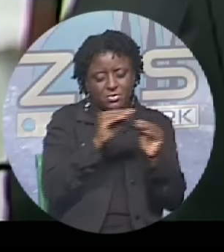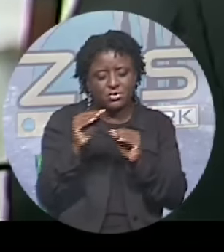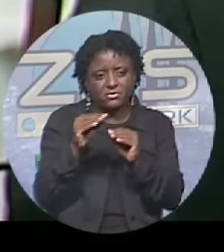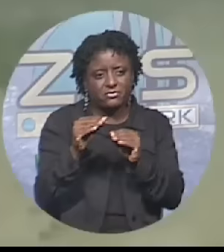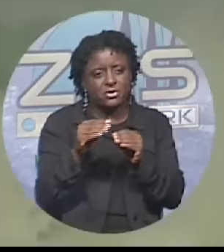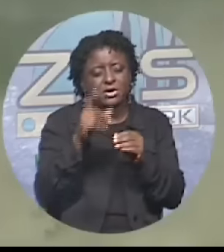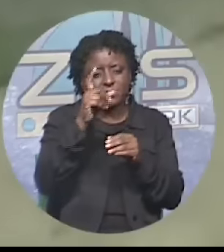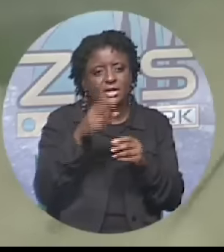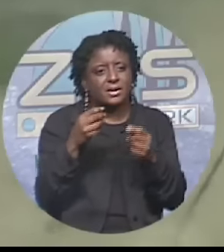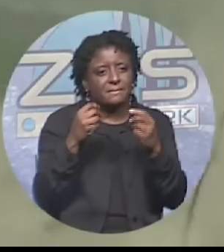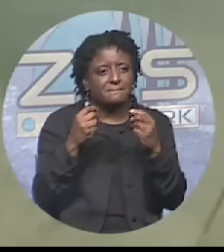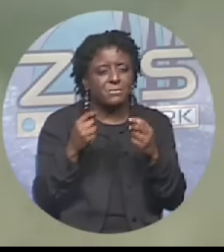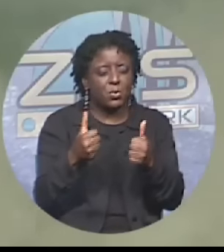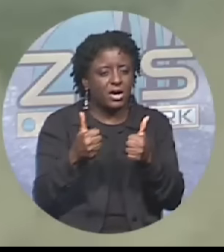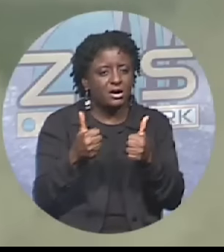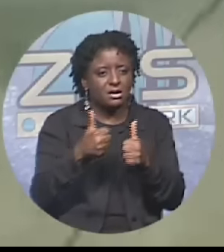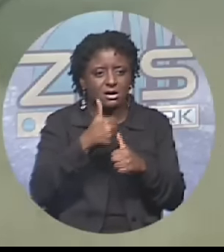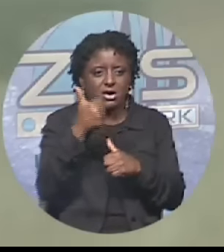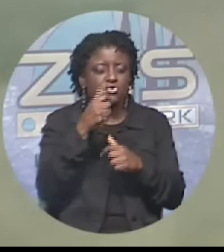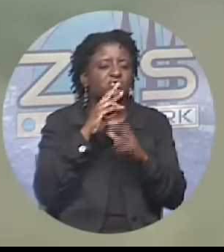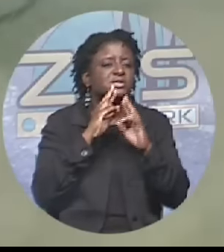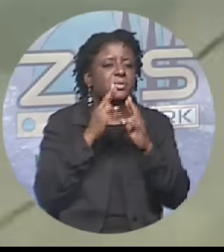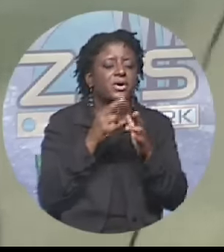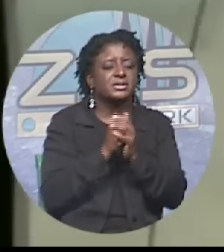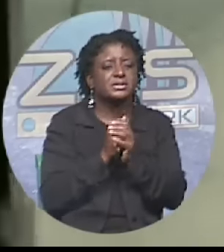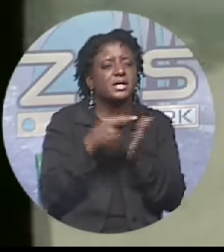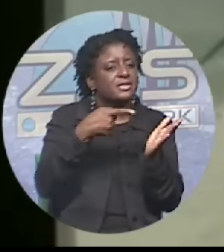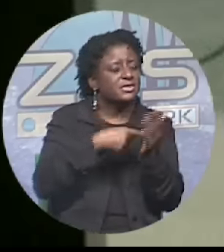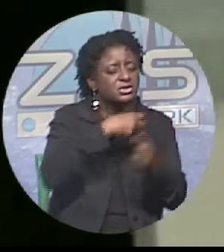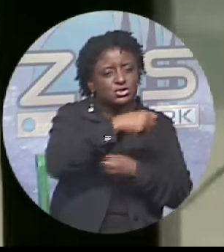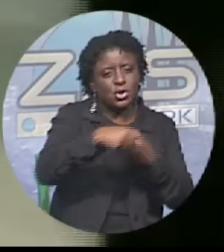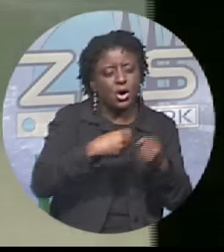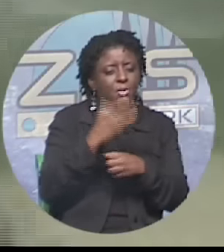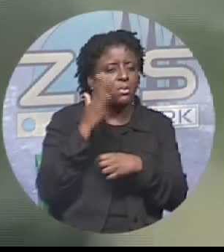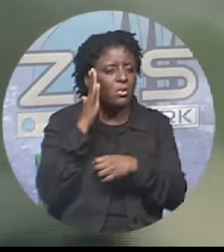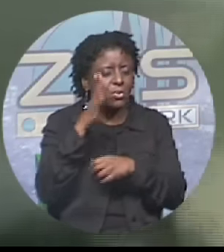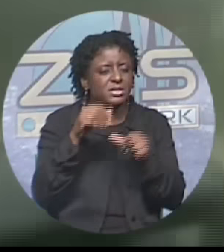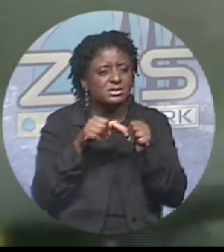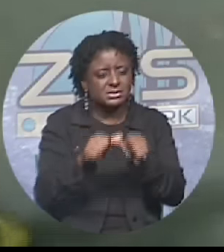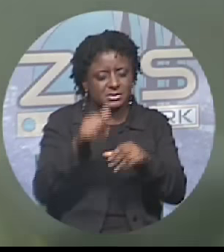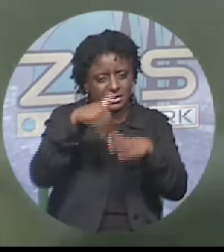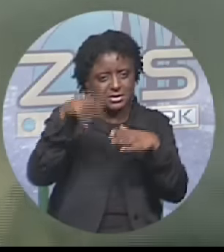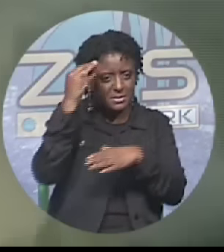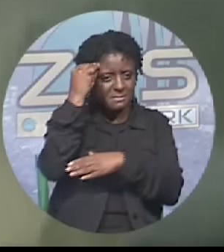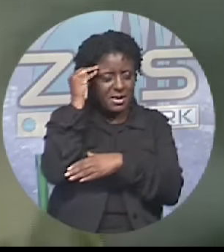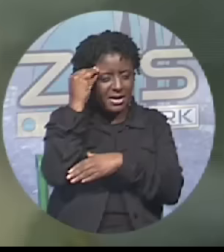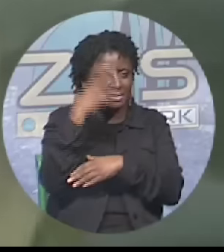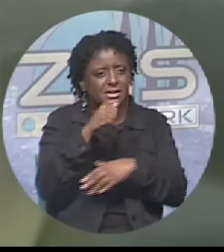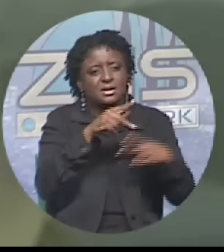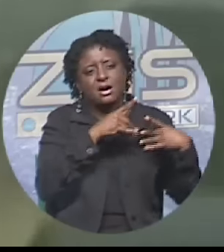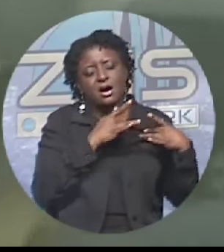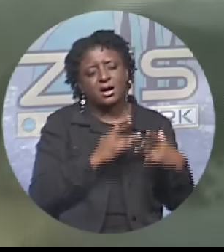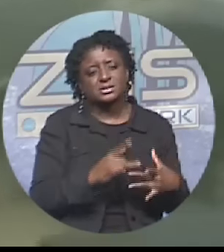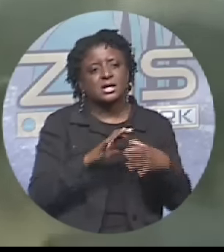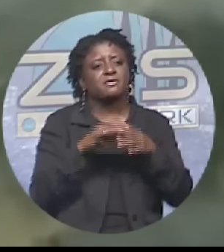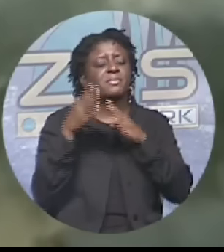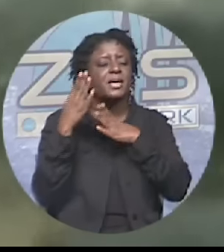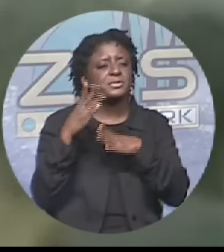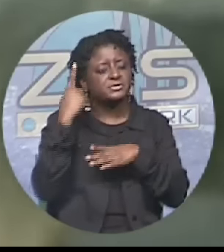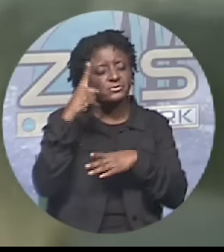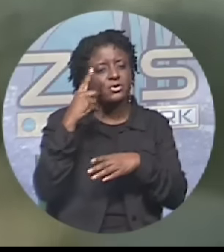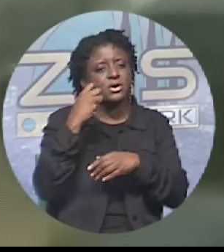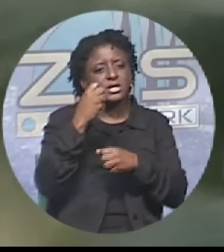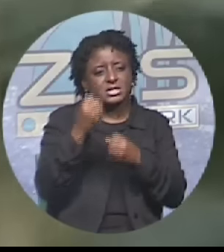response than that. Undoubtedly, he said, this storm will remain in the minds and hearts of Bahamians for years to